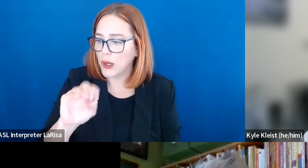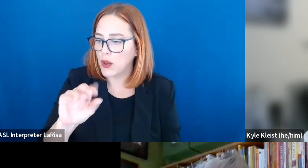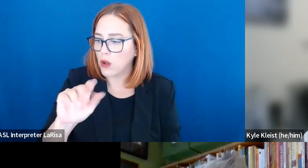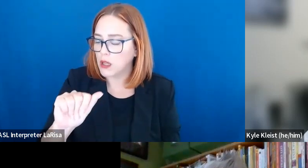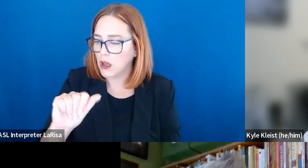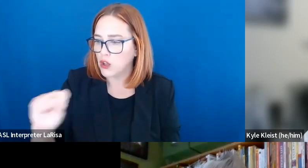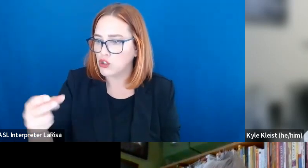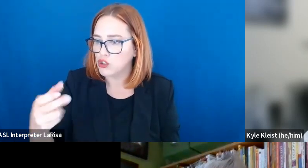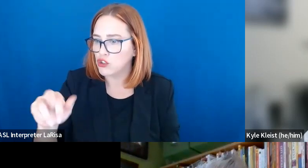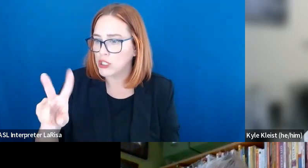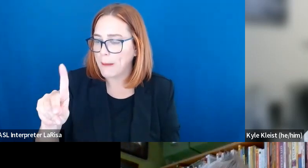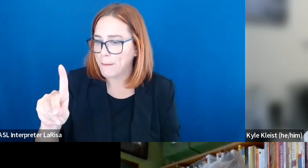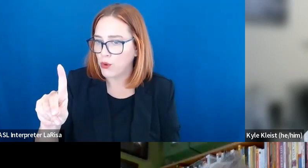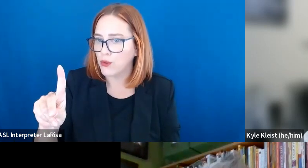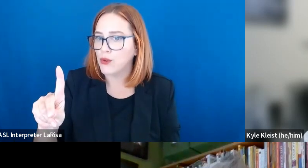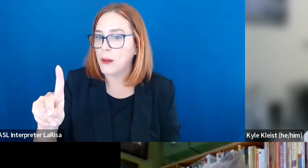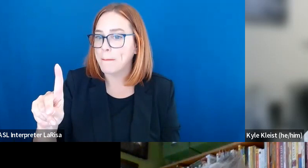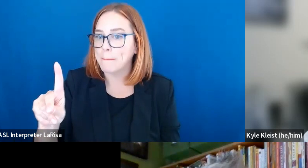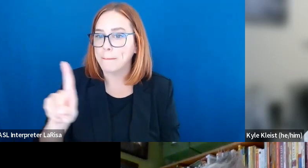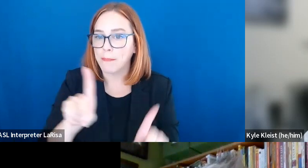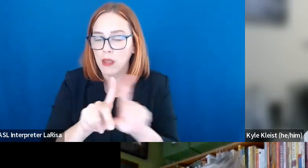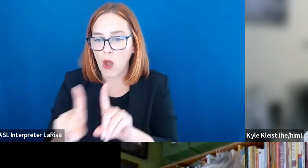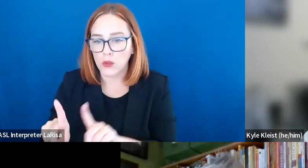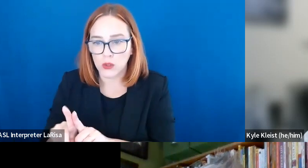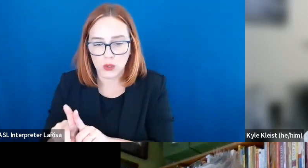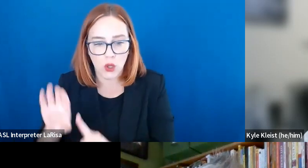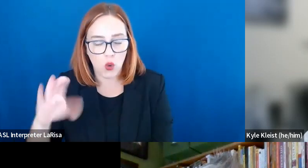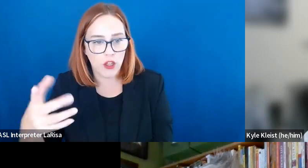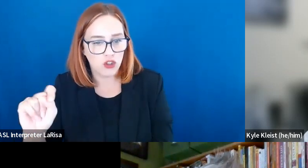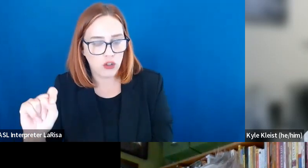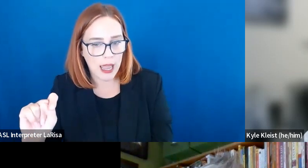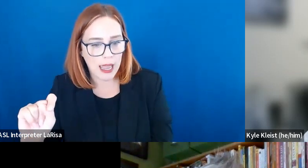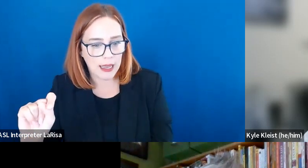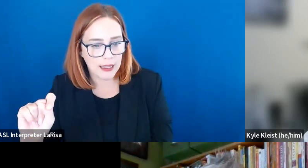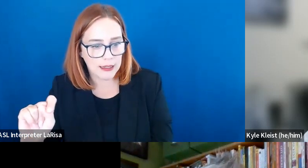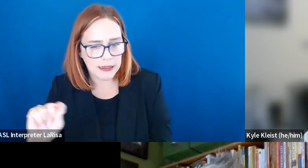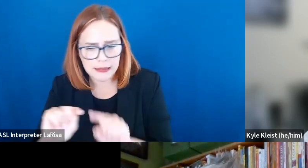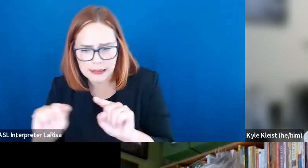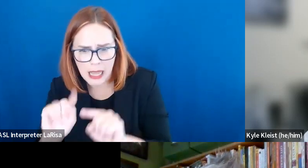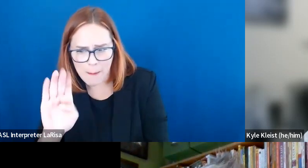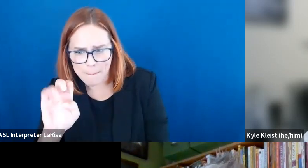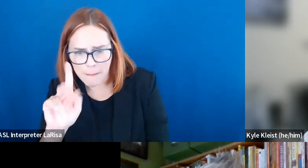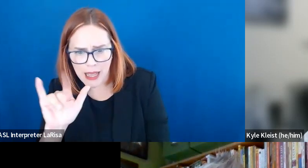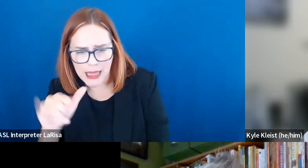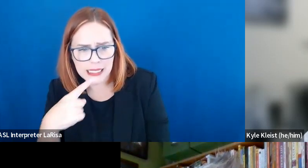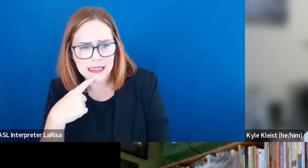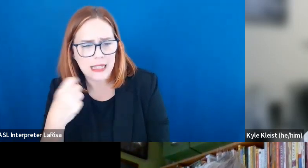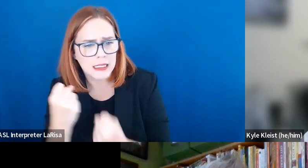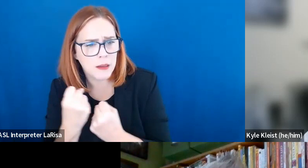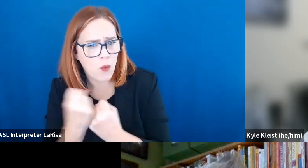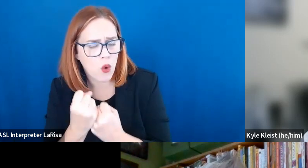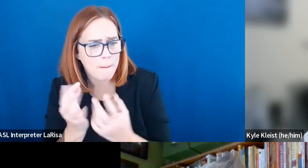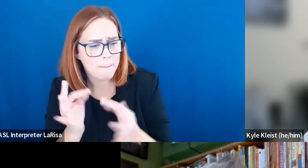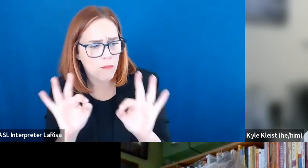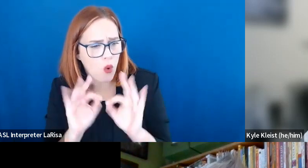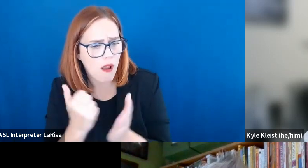chat, Shireen Bentley says, peer support is important because it helps others to feel empowered when